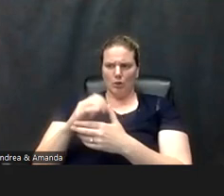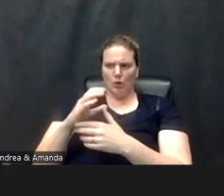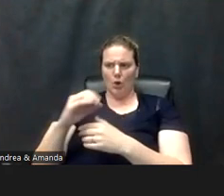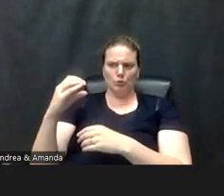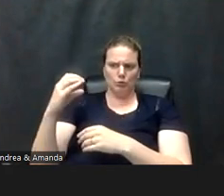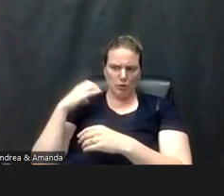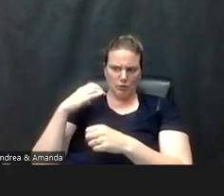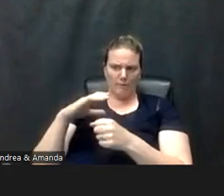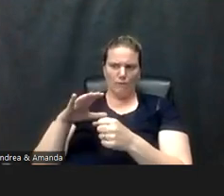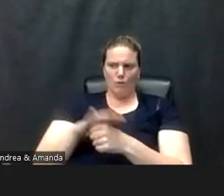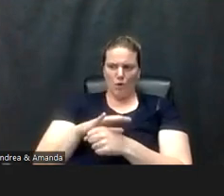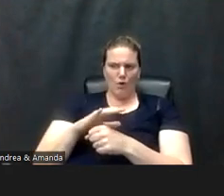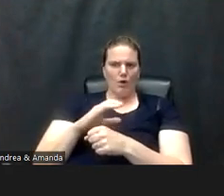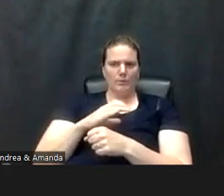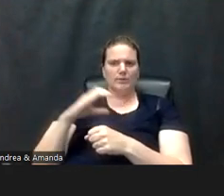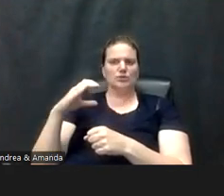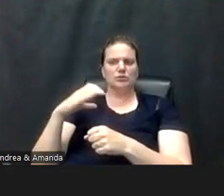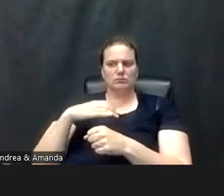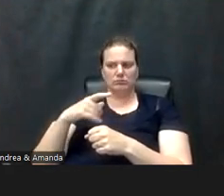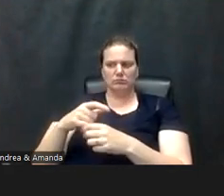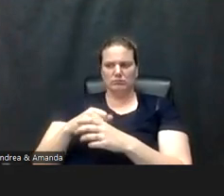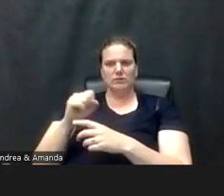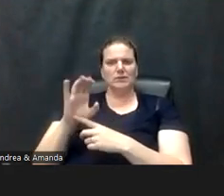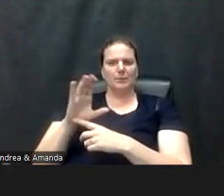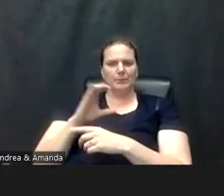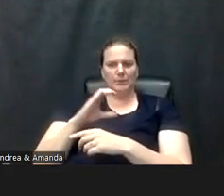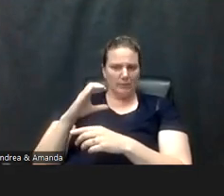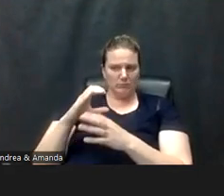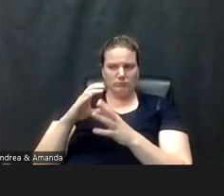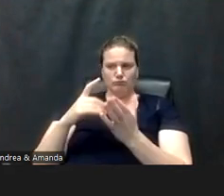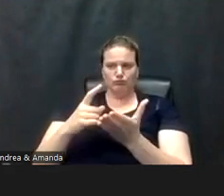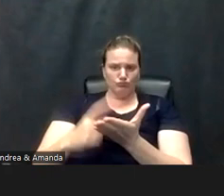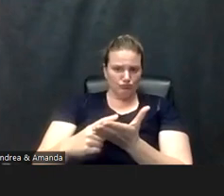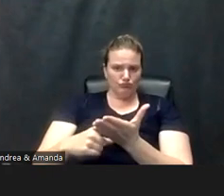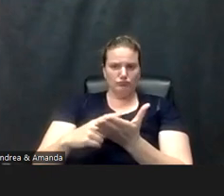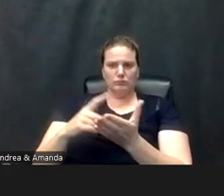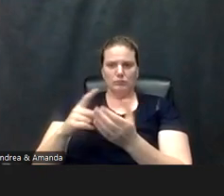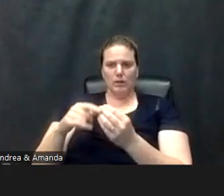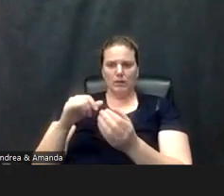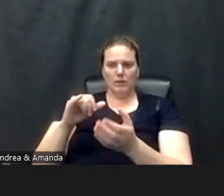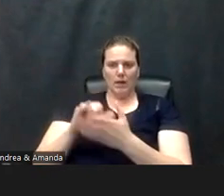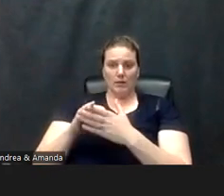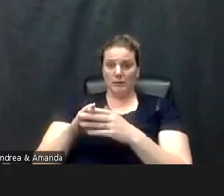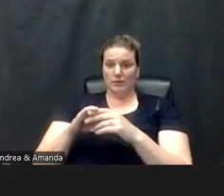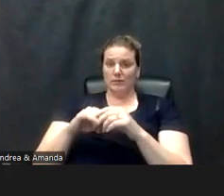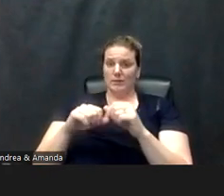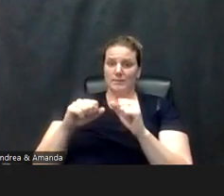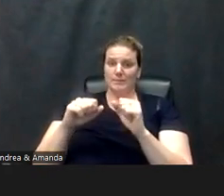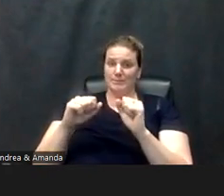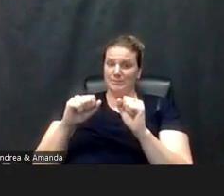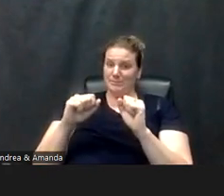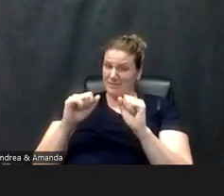the subcommittee can talk with regard to potentially adding more meetings to the schedule. So that's definitely not a problem at